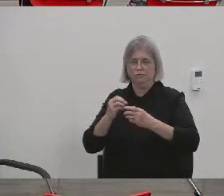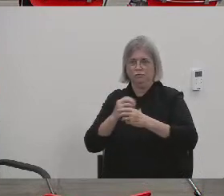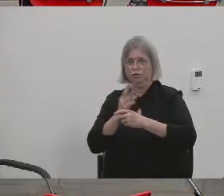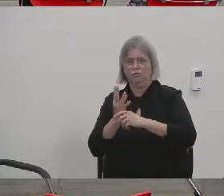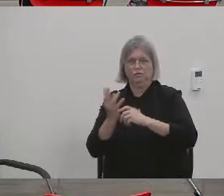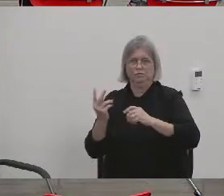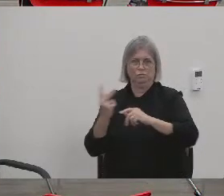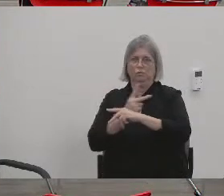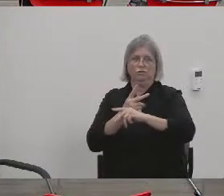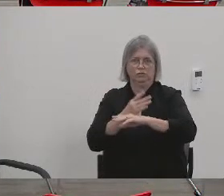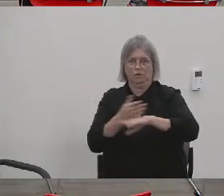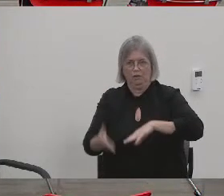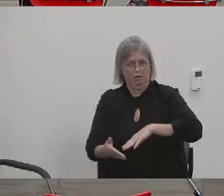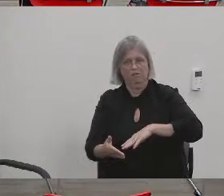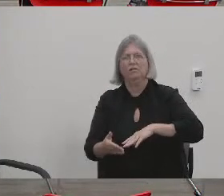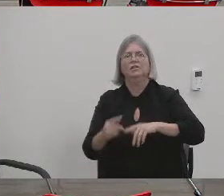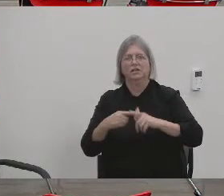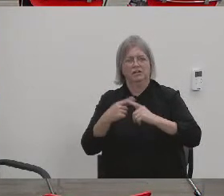used.